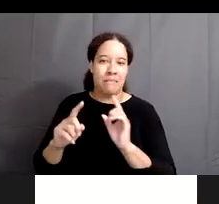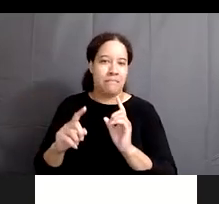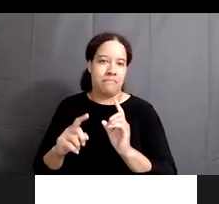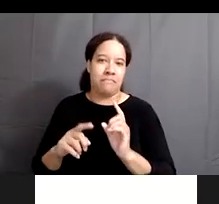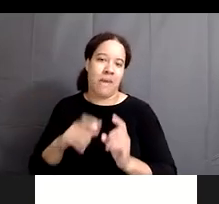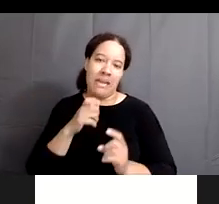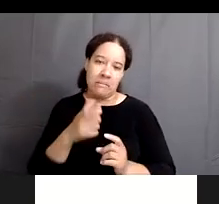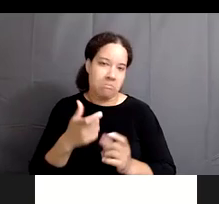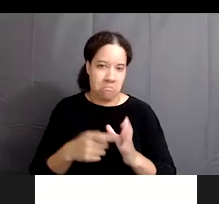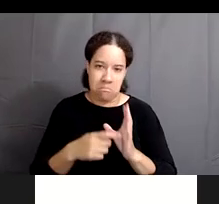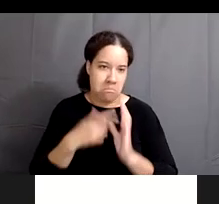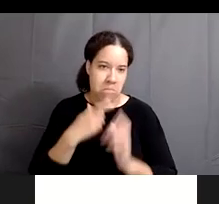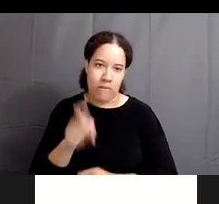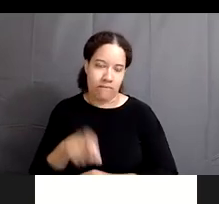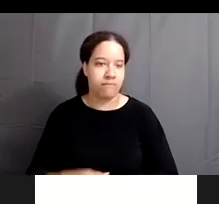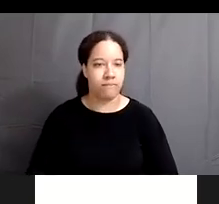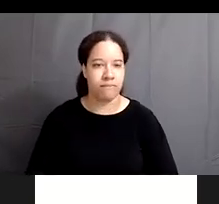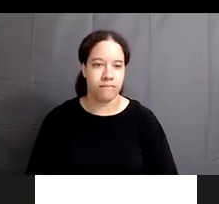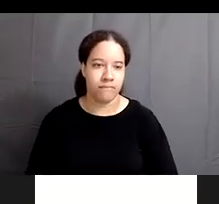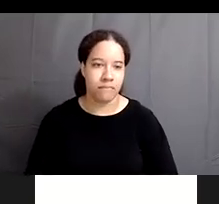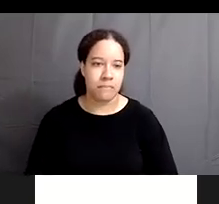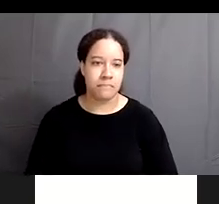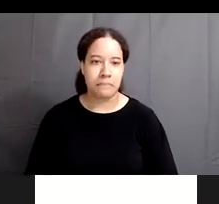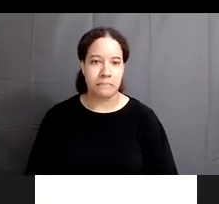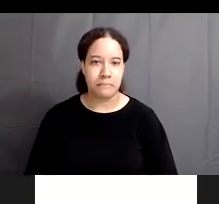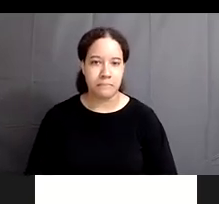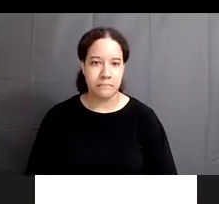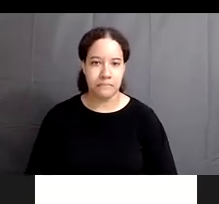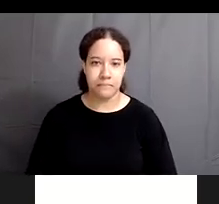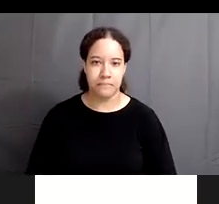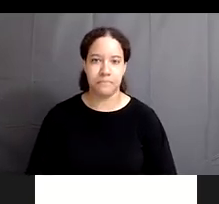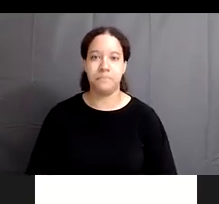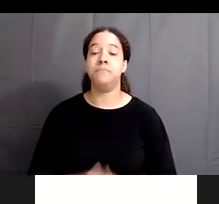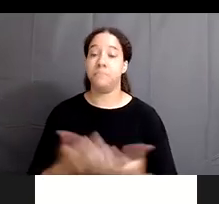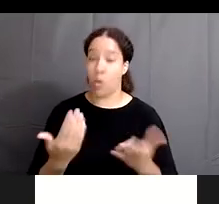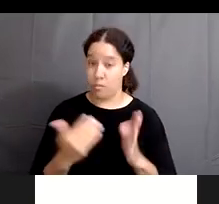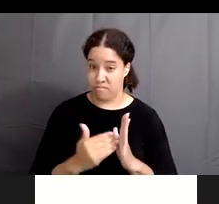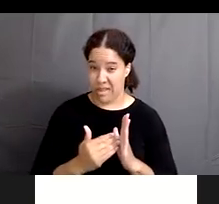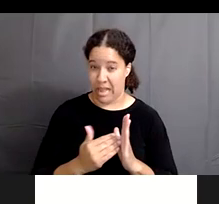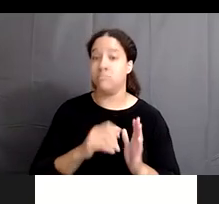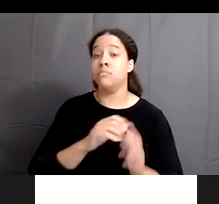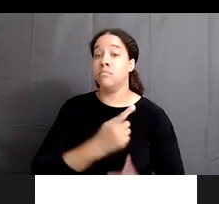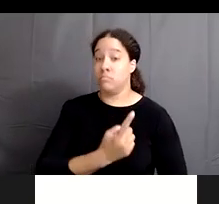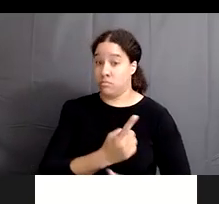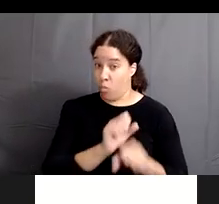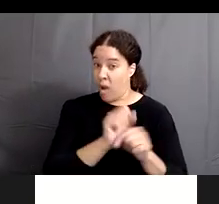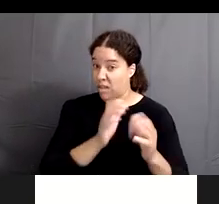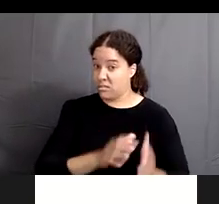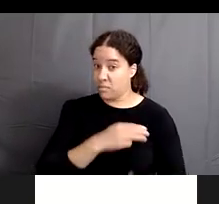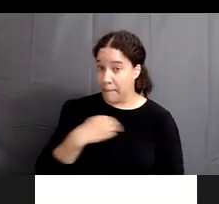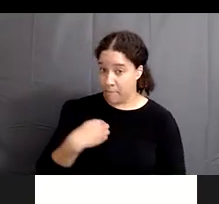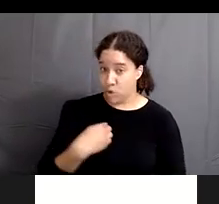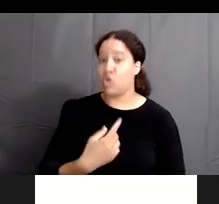a requirement of the business model. So as I mentioned, one member, one share, one vote, that